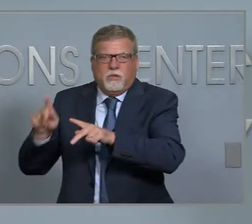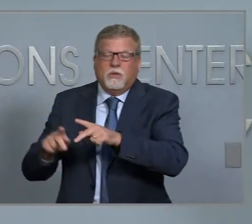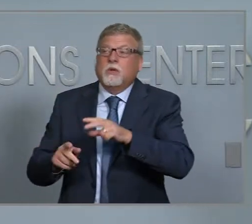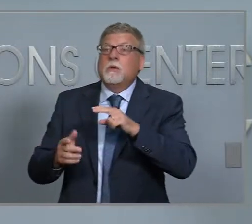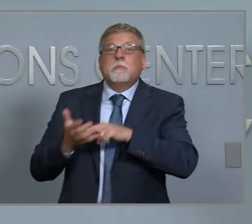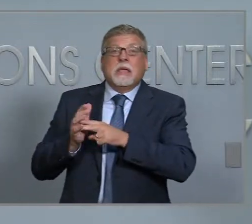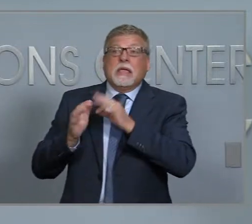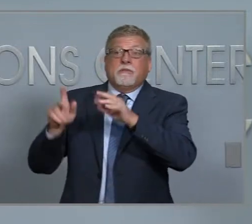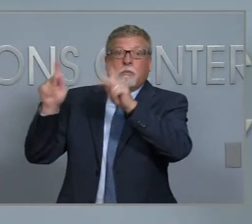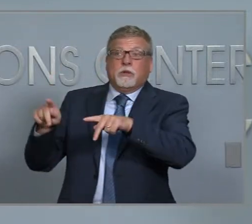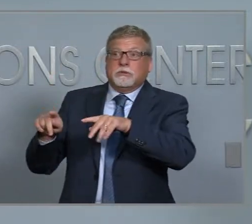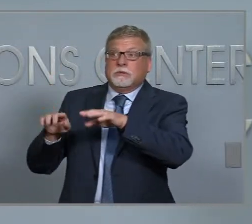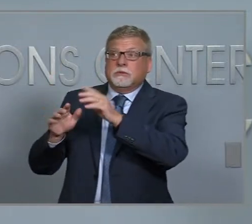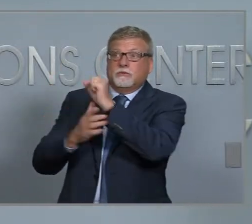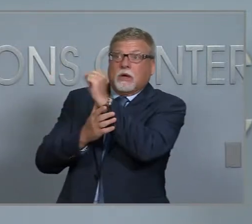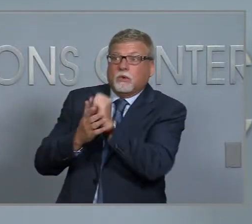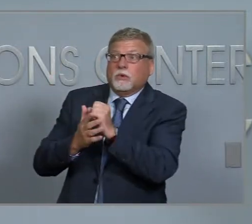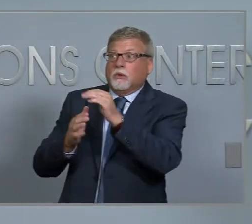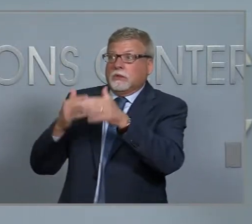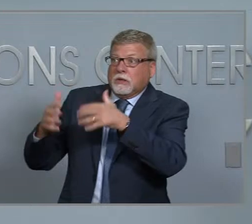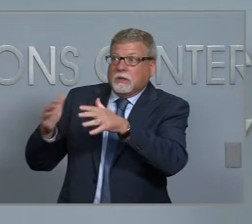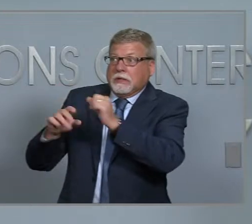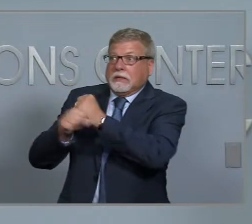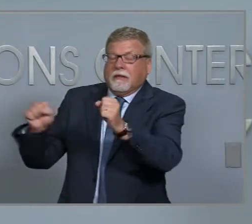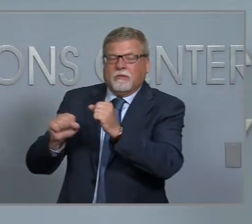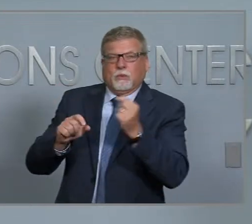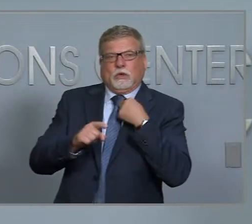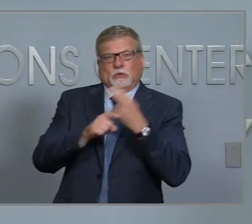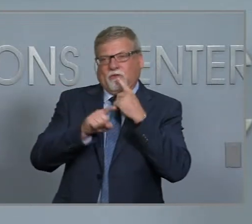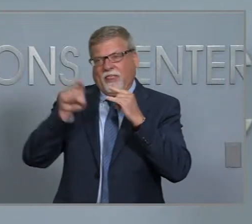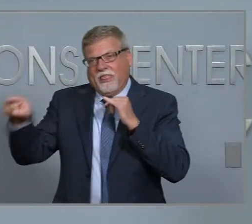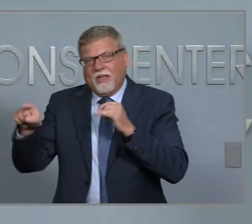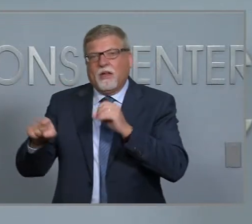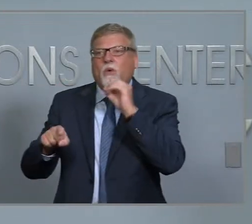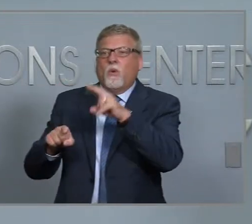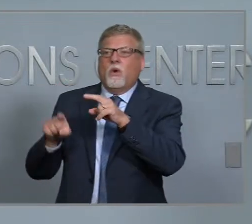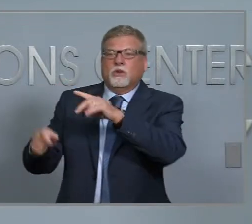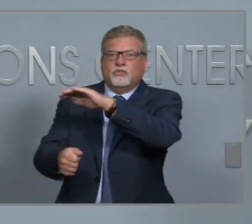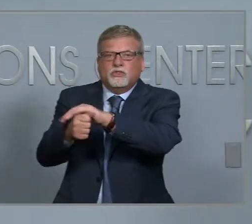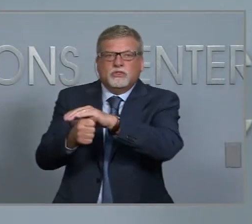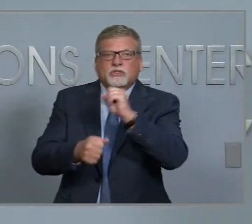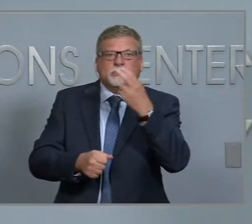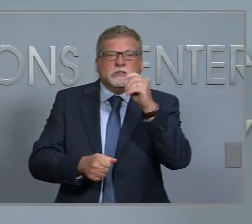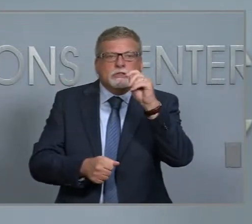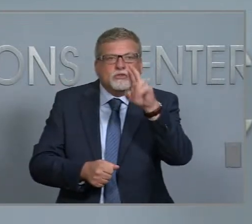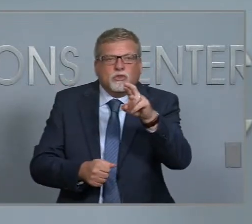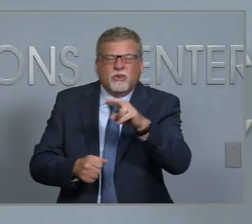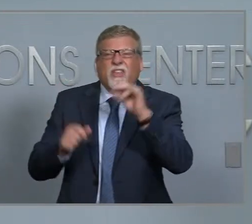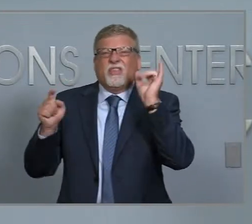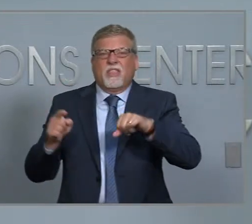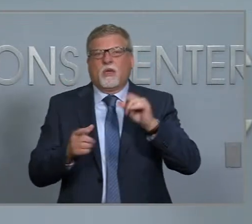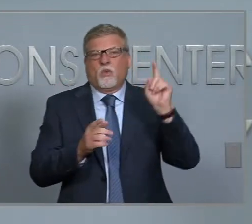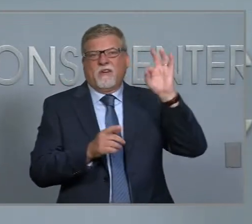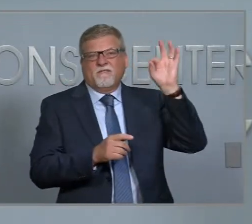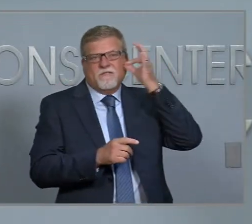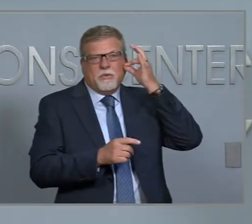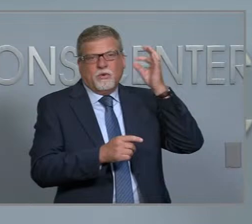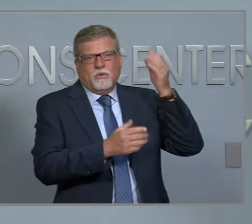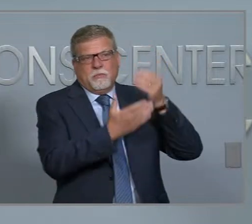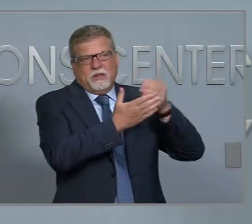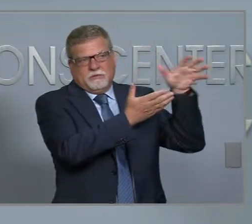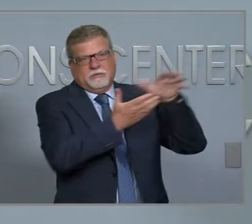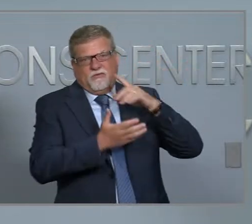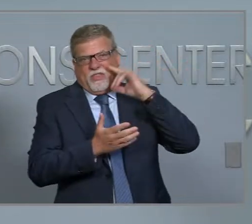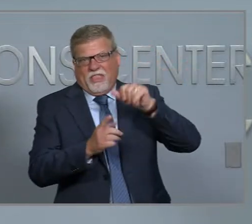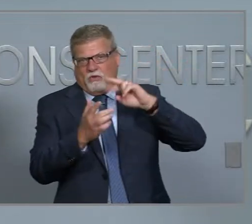out of the potential impacted community, as well as supporting them from a housing standpoint, so sheltering. That's really where they have narrowed that focus.